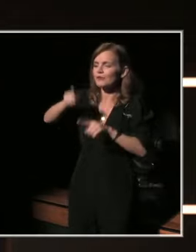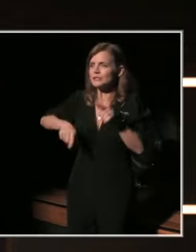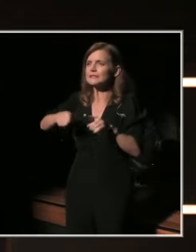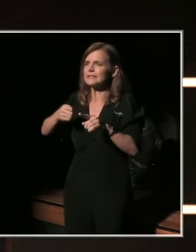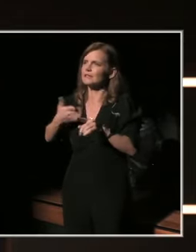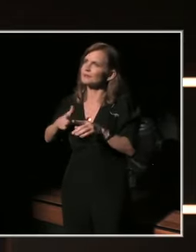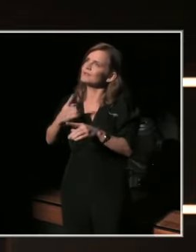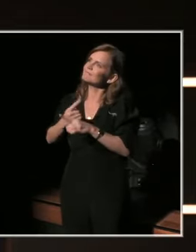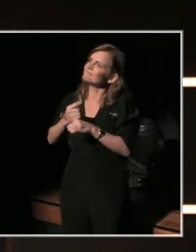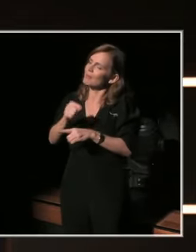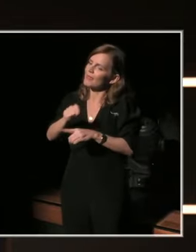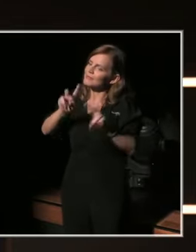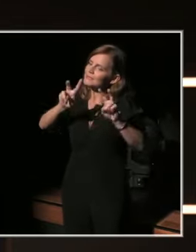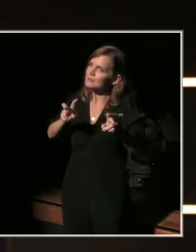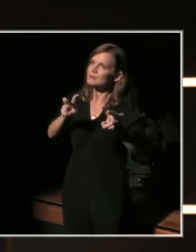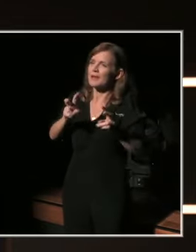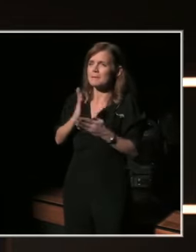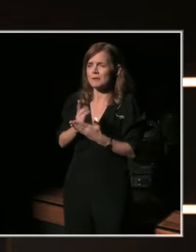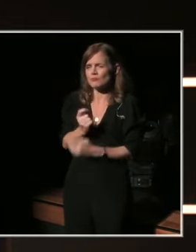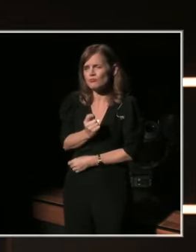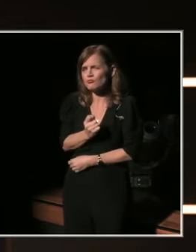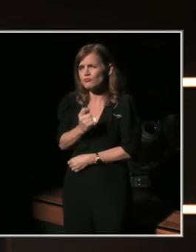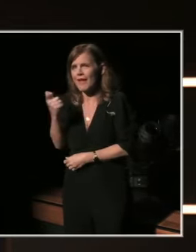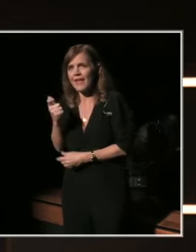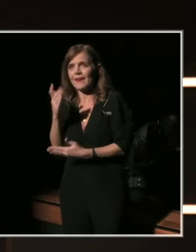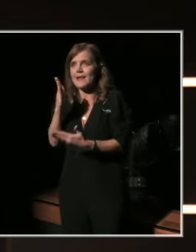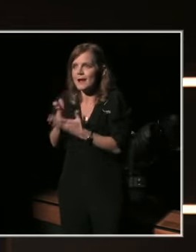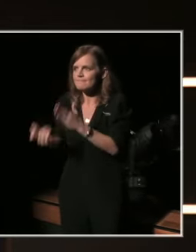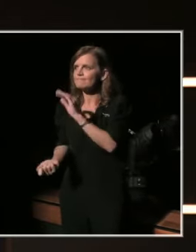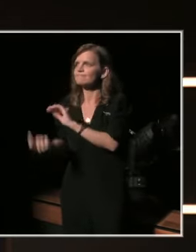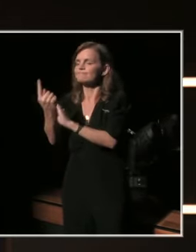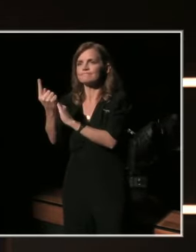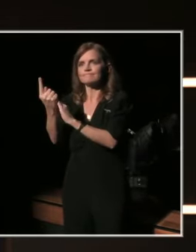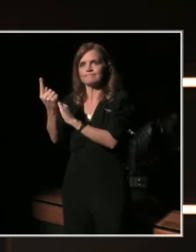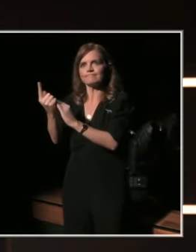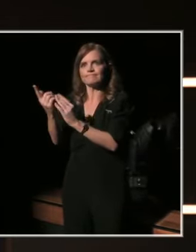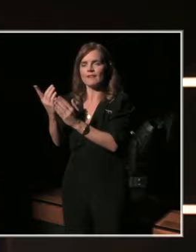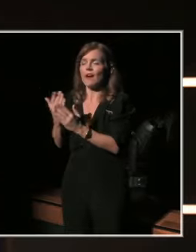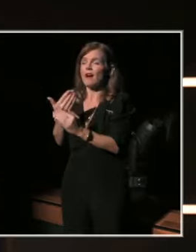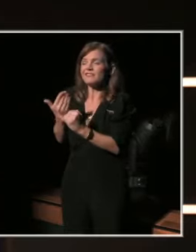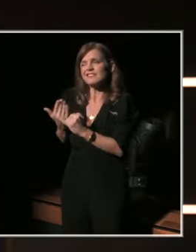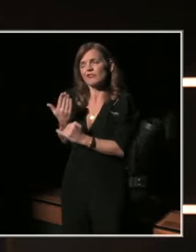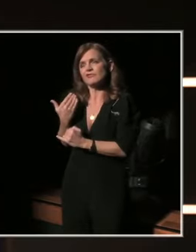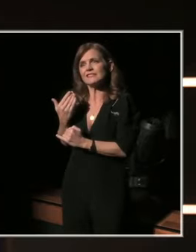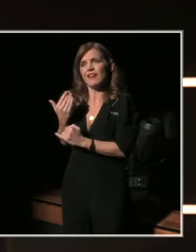it rarely translates to much more than talk until recently.